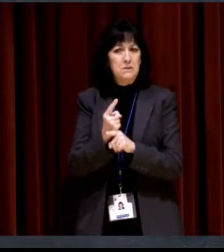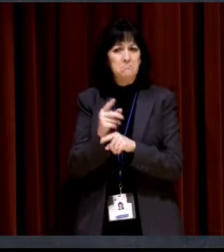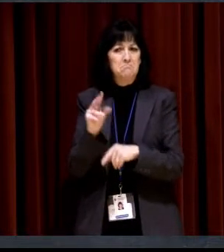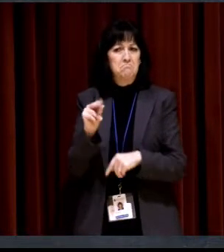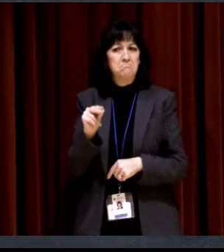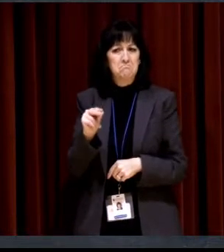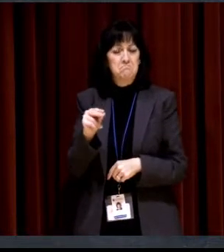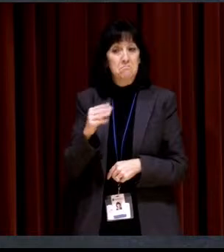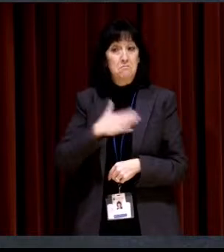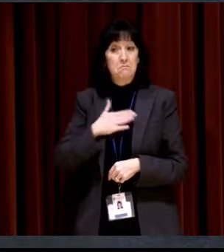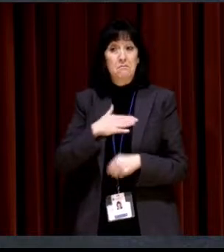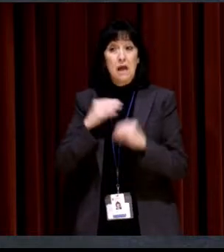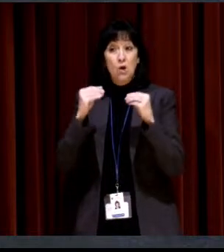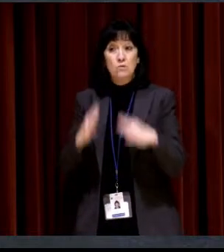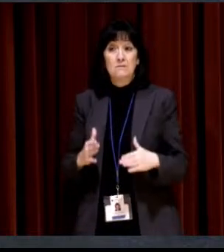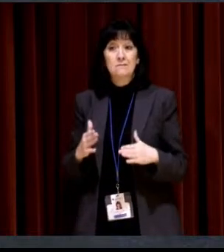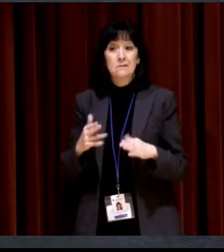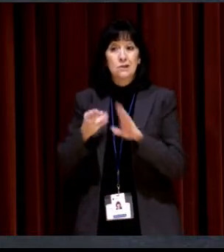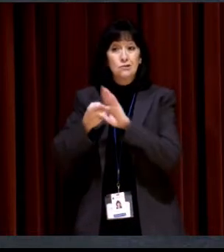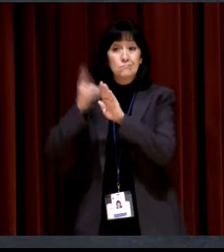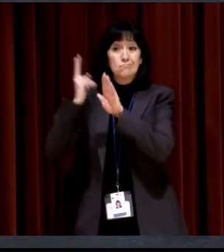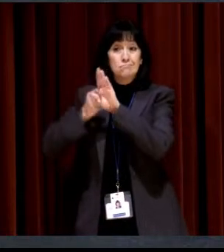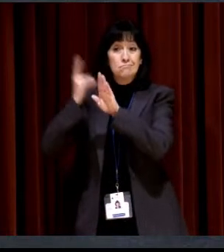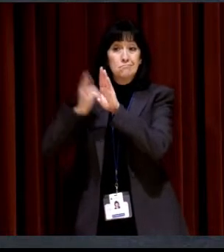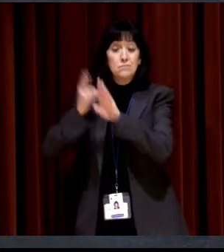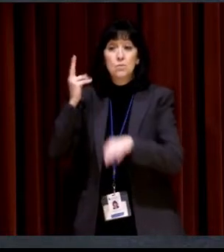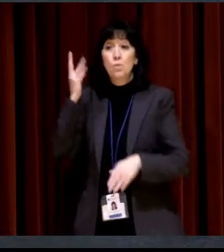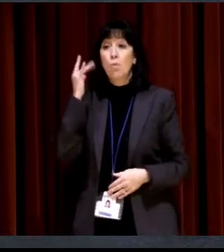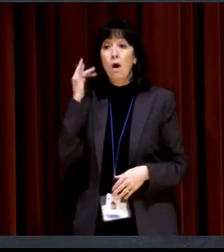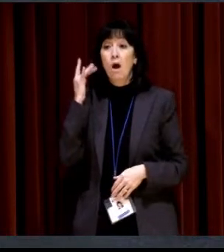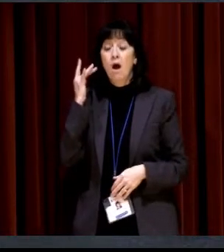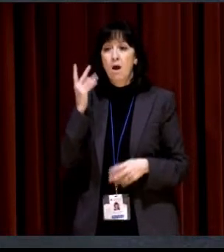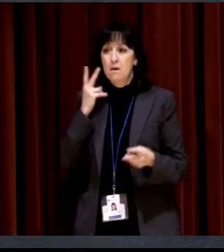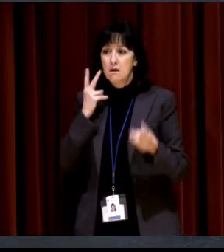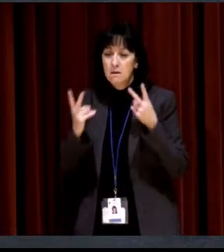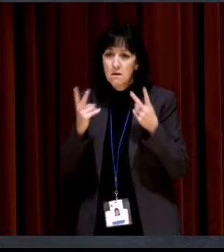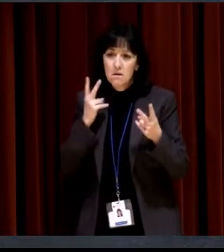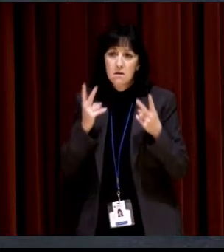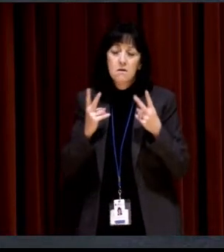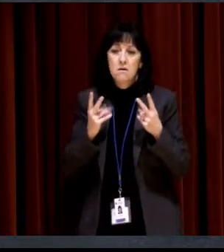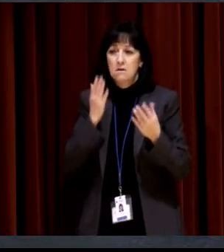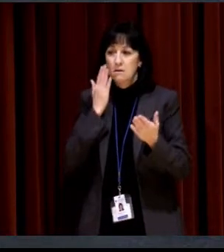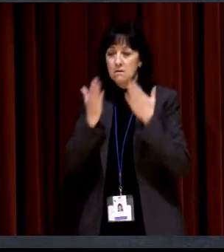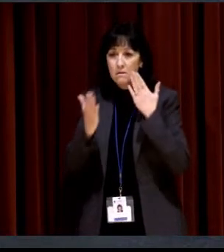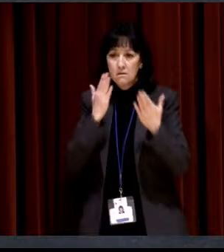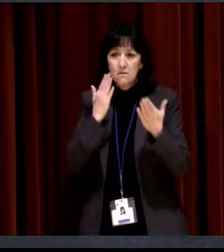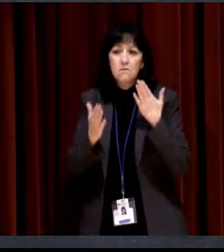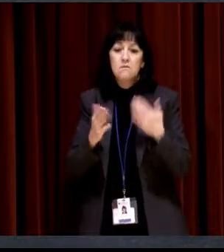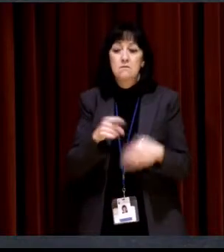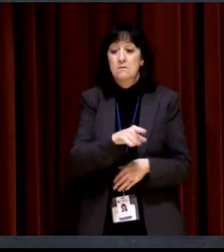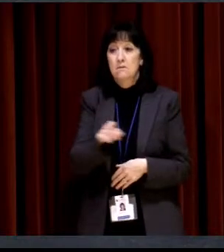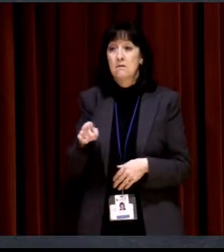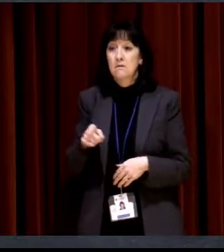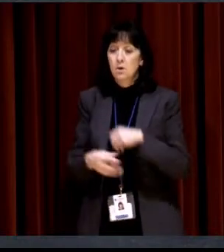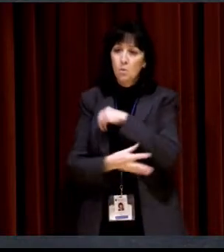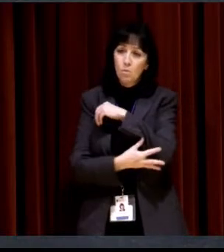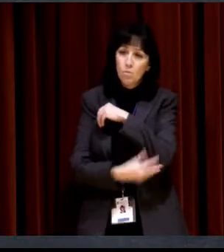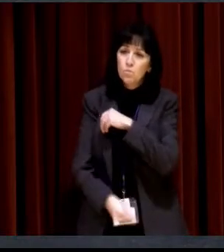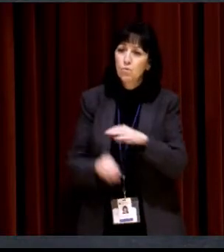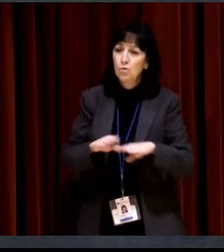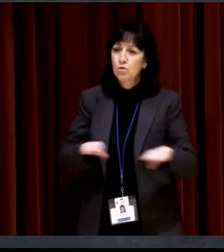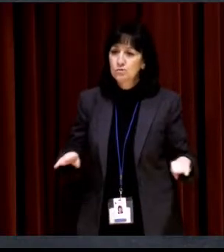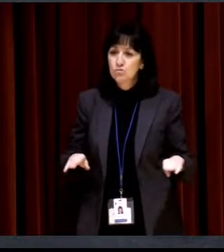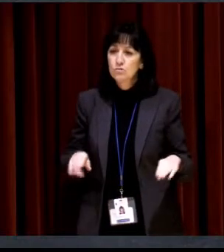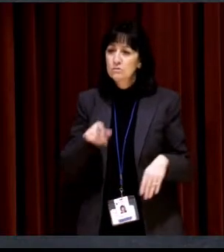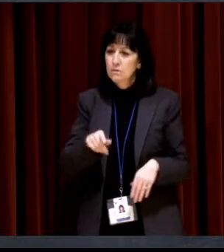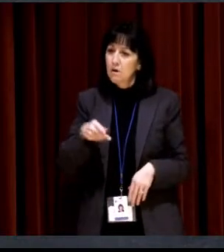teachers leave because it's a lot to deal with, working in a high poverty, high trauma environment day in and